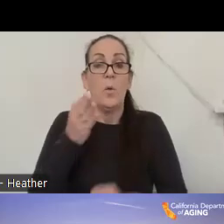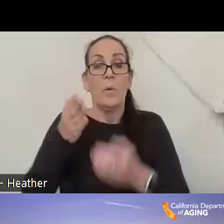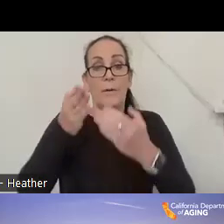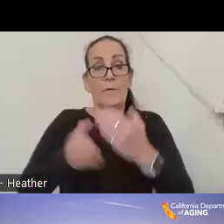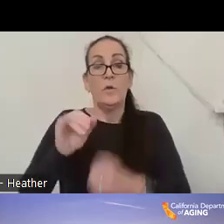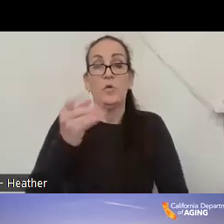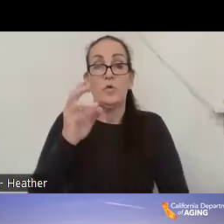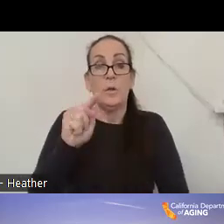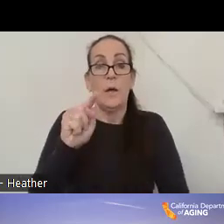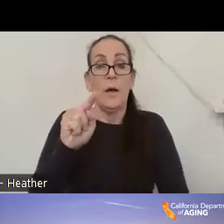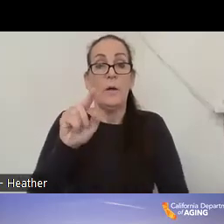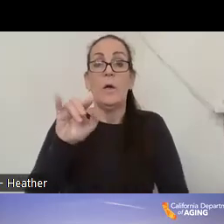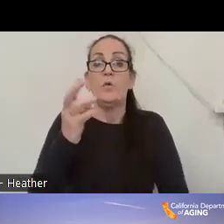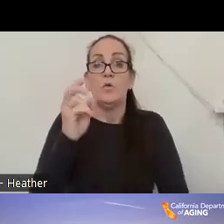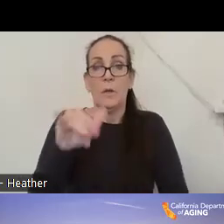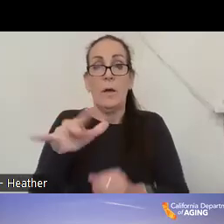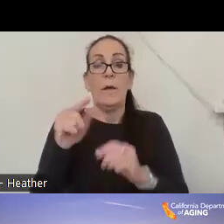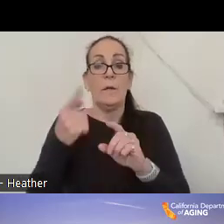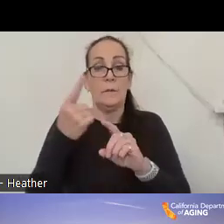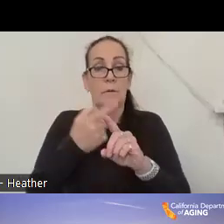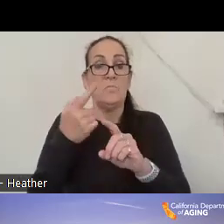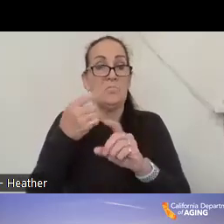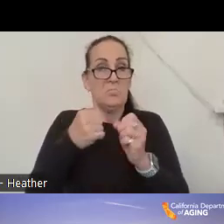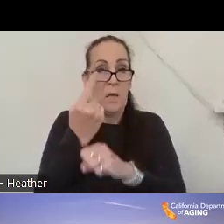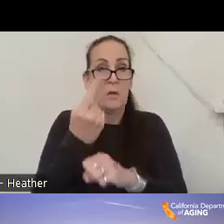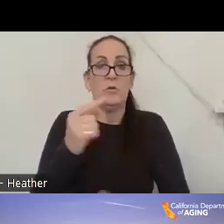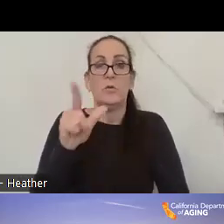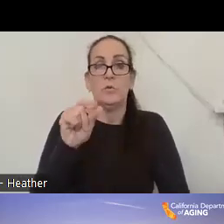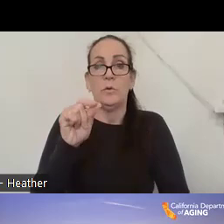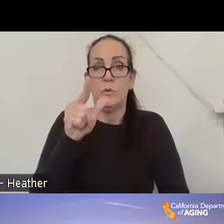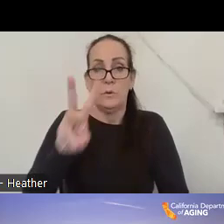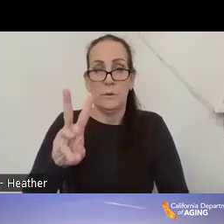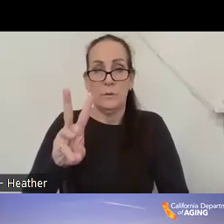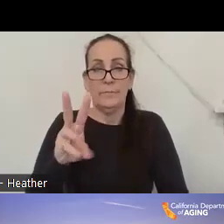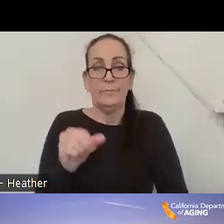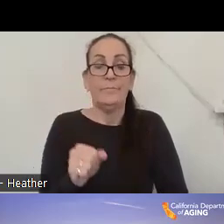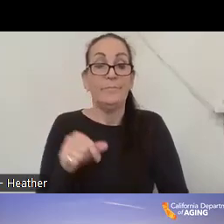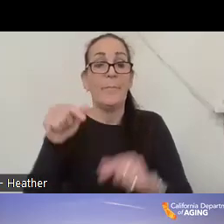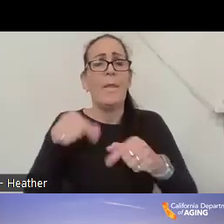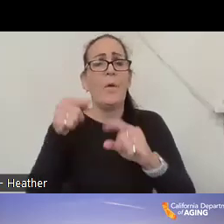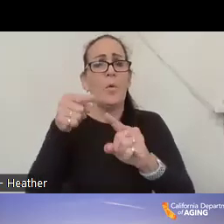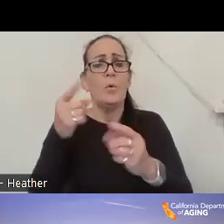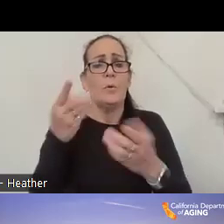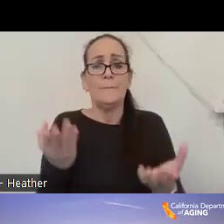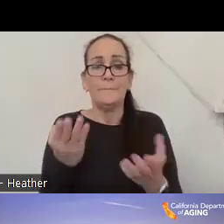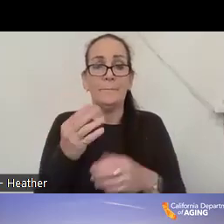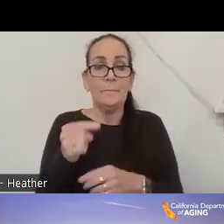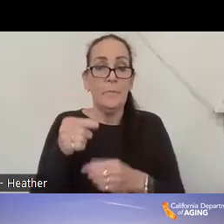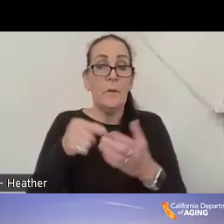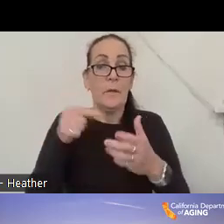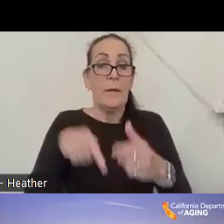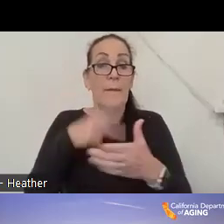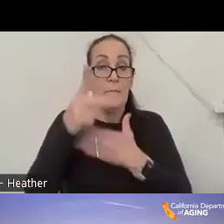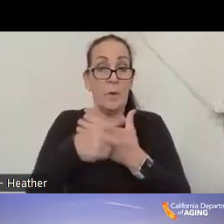the milestone, which is the goal of this project, is basically to develop a caregiver training curriculum